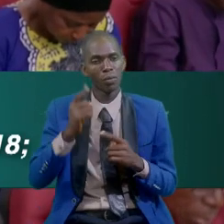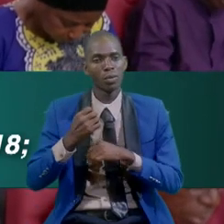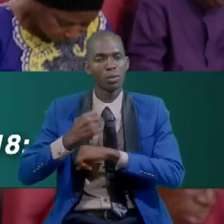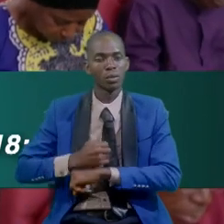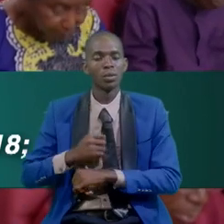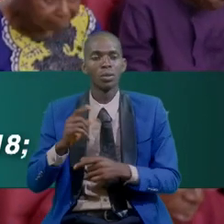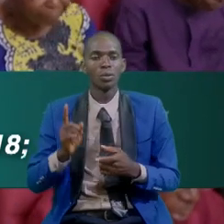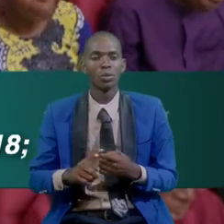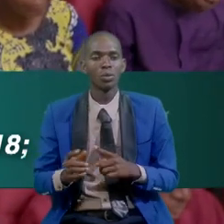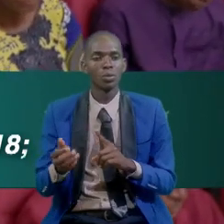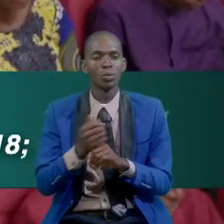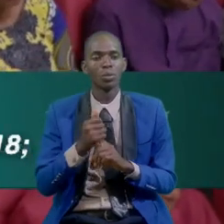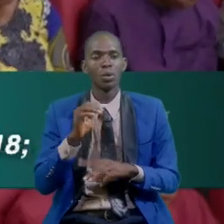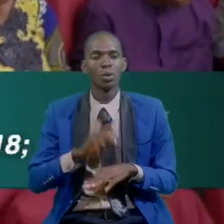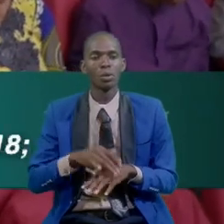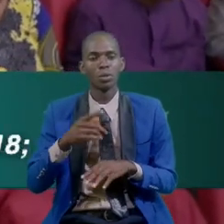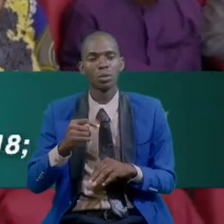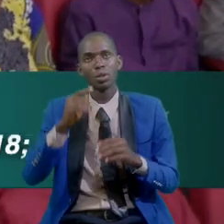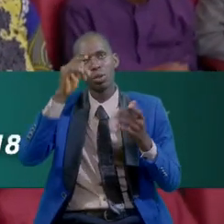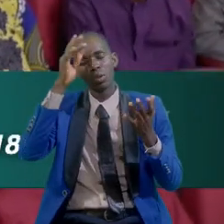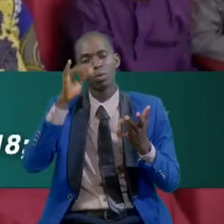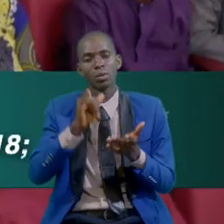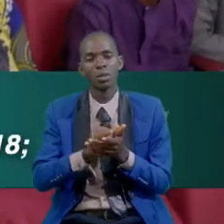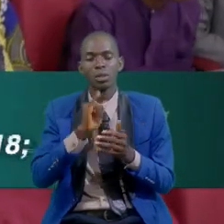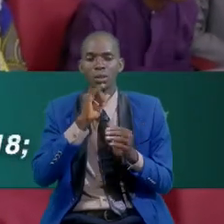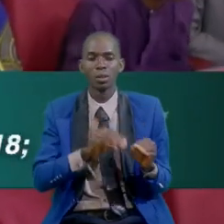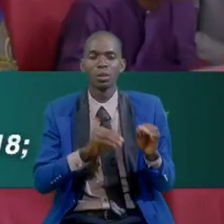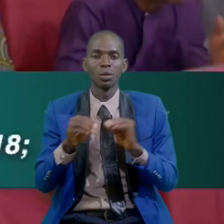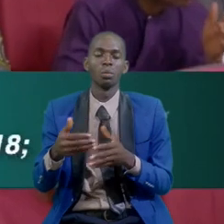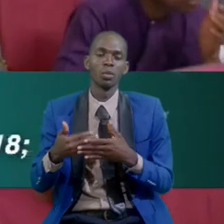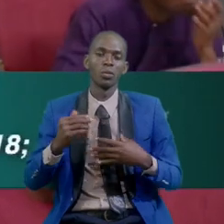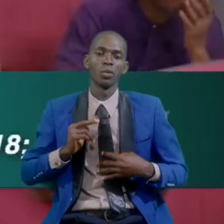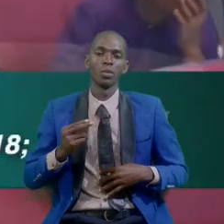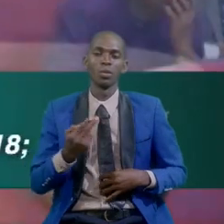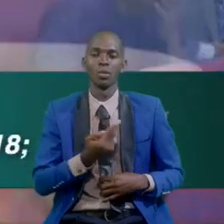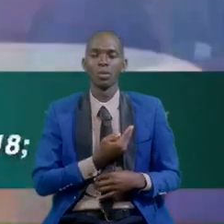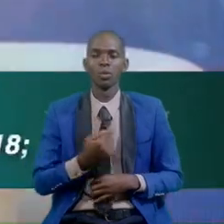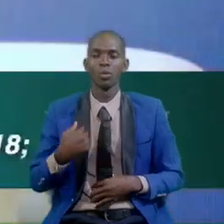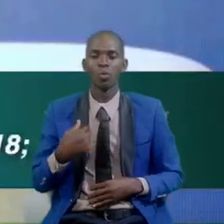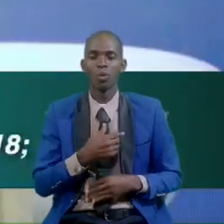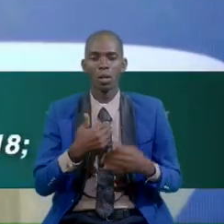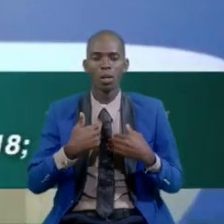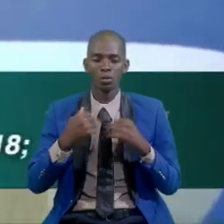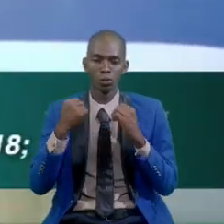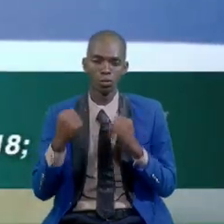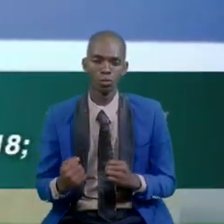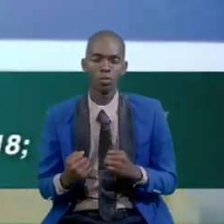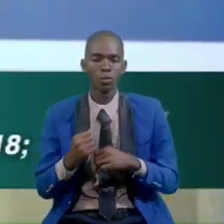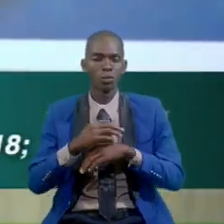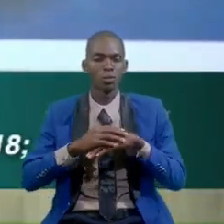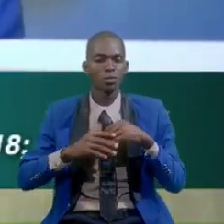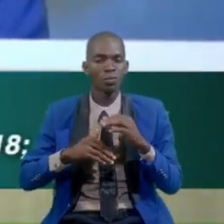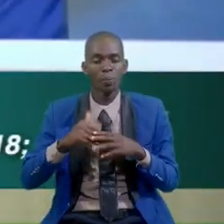hold upon the hope that is set before us. We have strong consolation because God, who